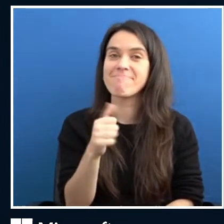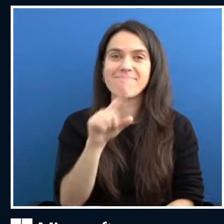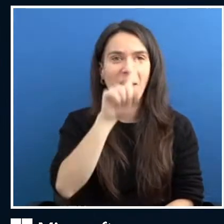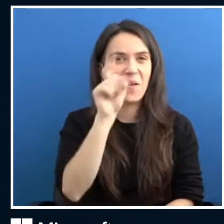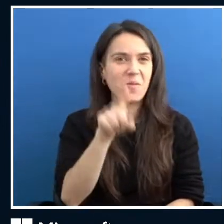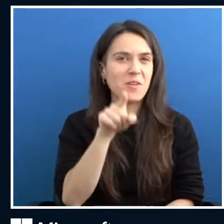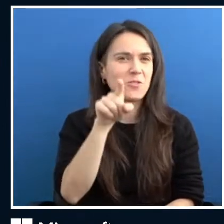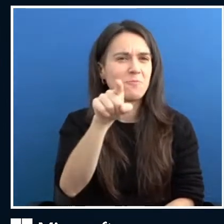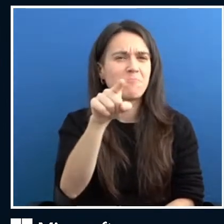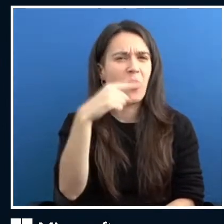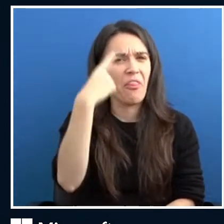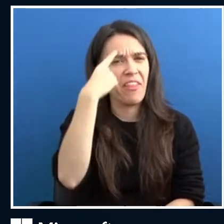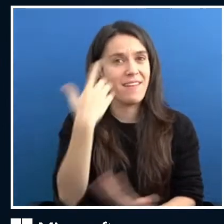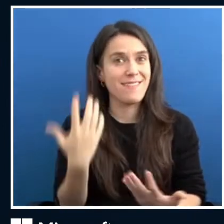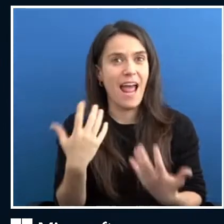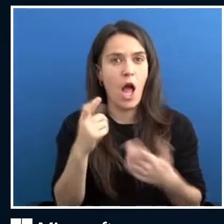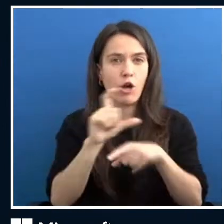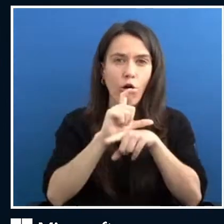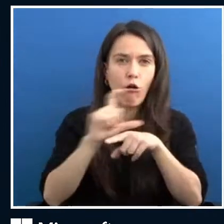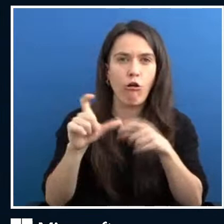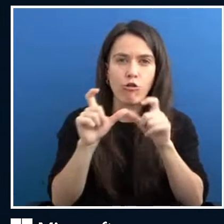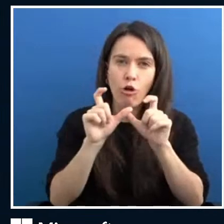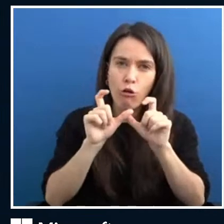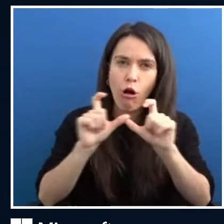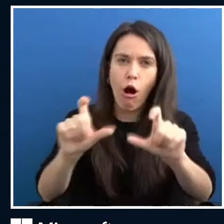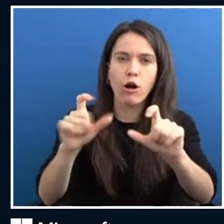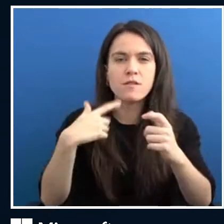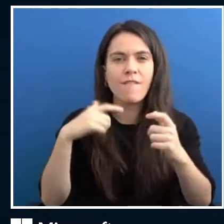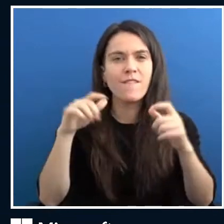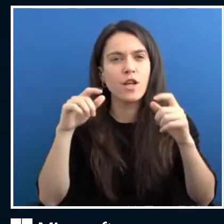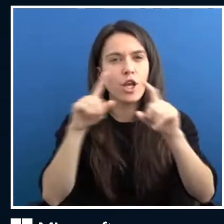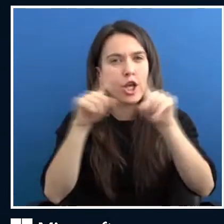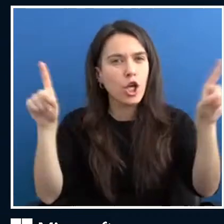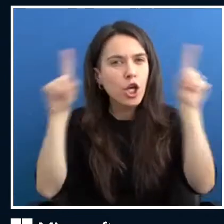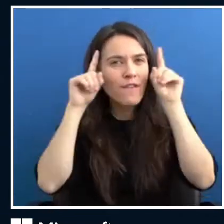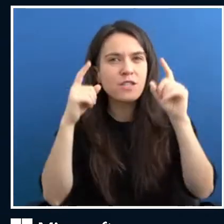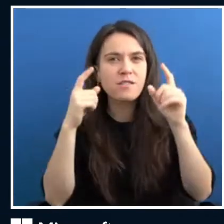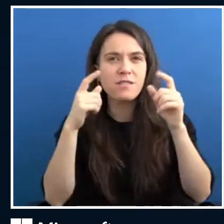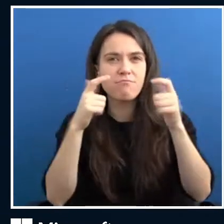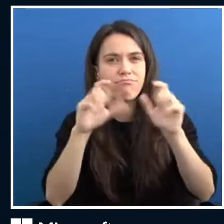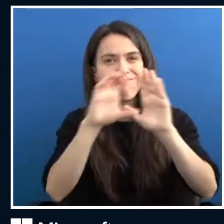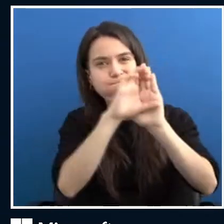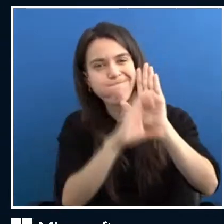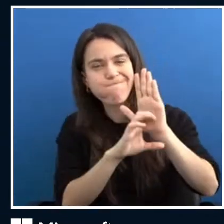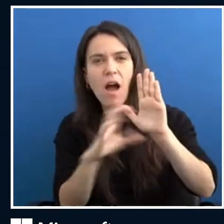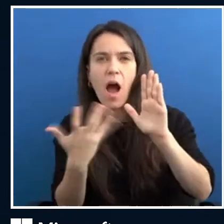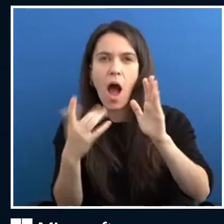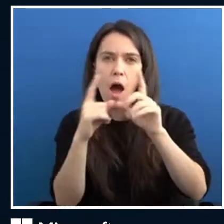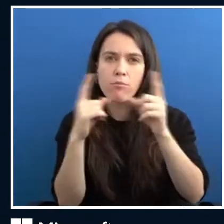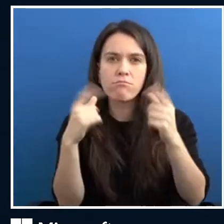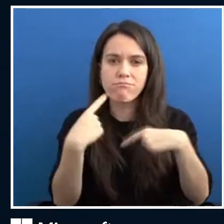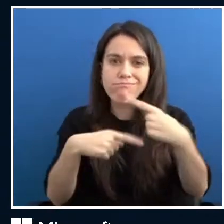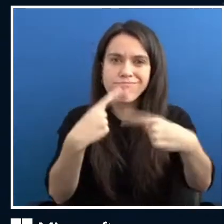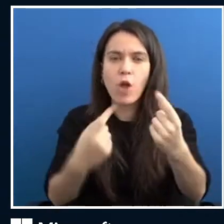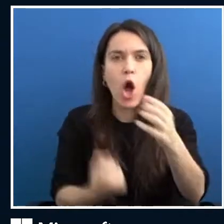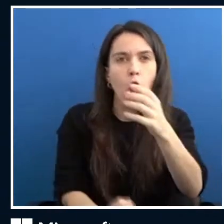and it's really being developed to service that need of changing of careers and opportunities in AI and ML, isn't